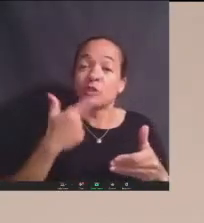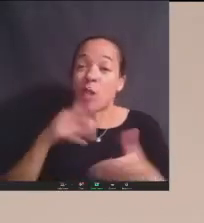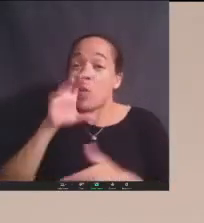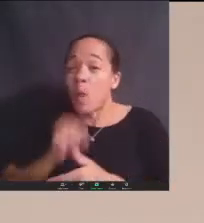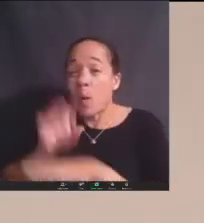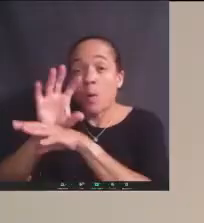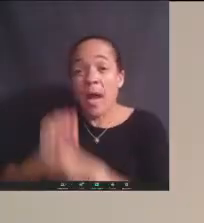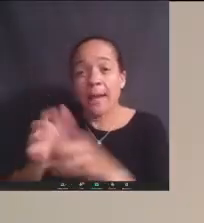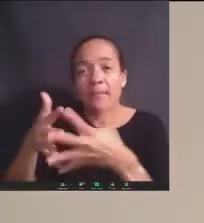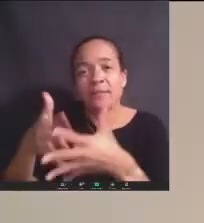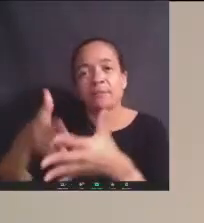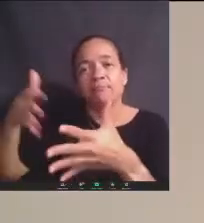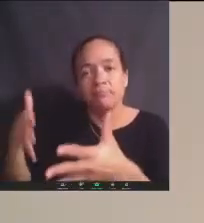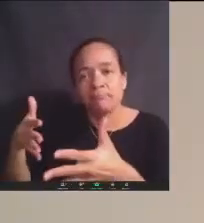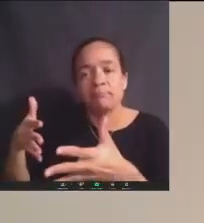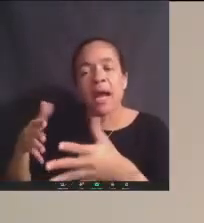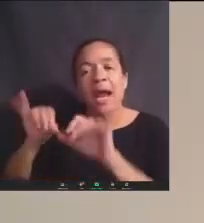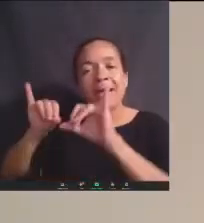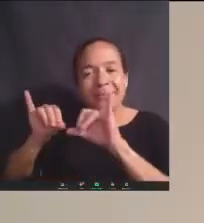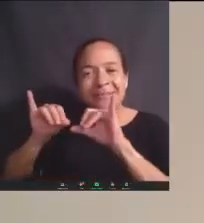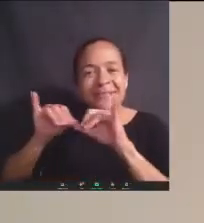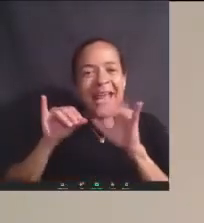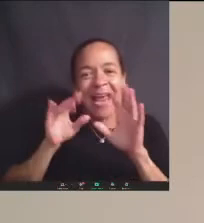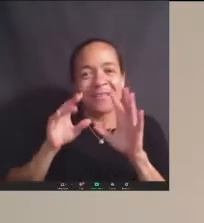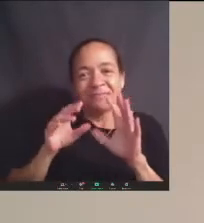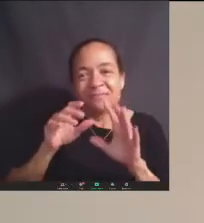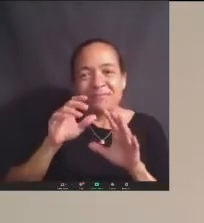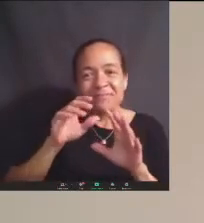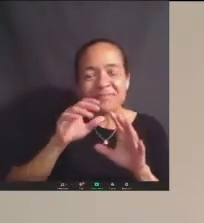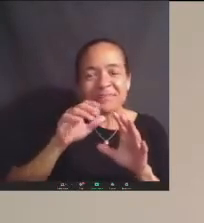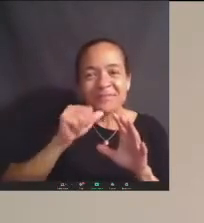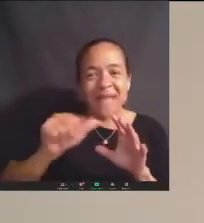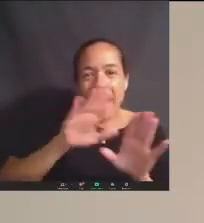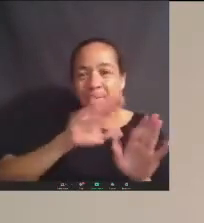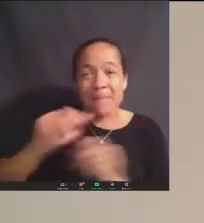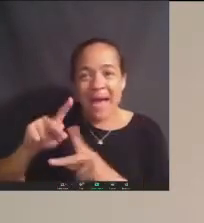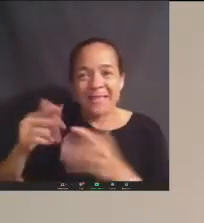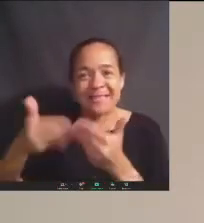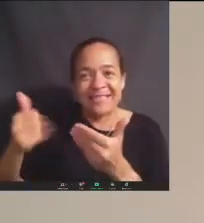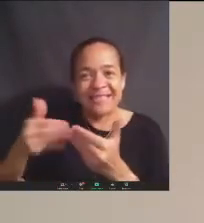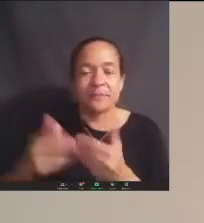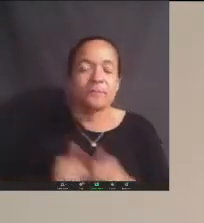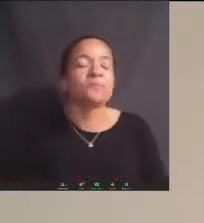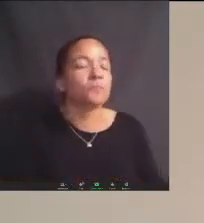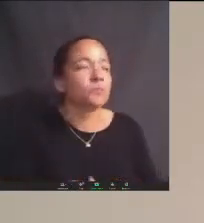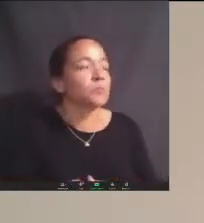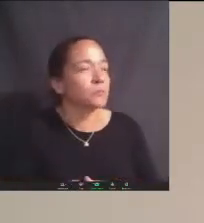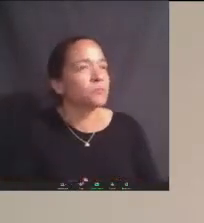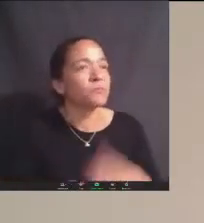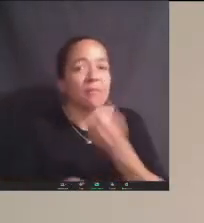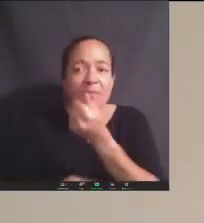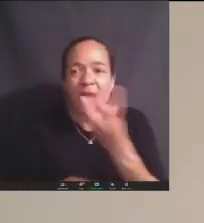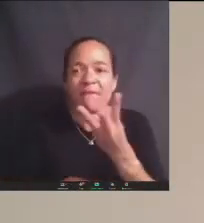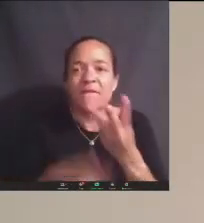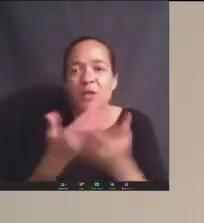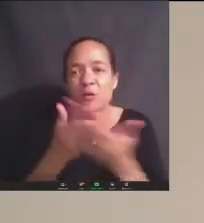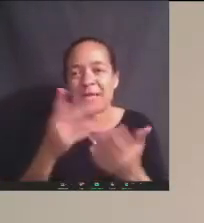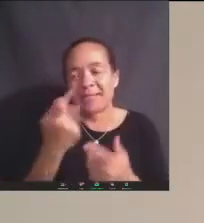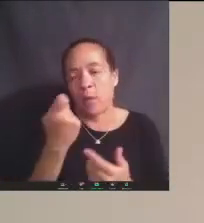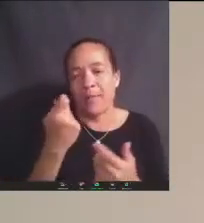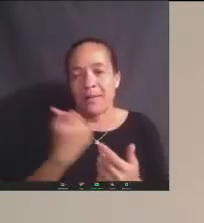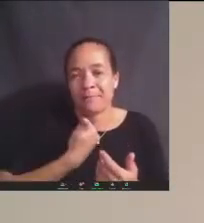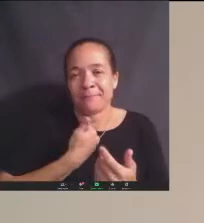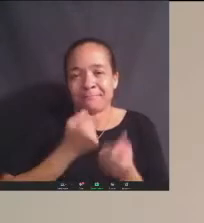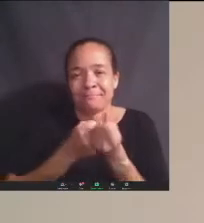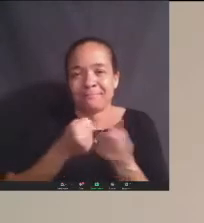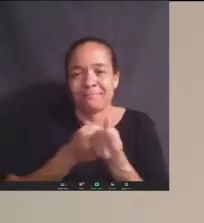Yeah. Well, a couple things, and this is a little bit of a self-plug, but BME, we train in asset framing, and we're